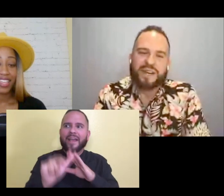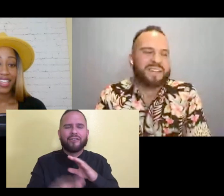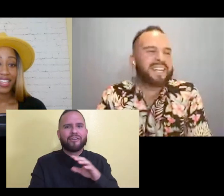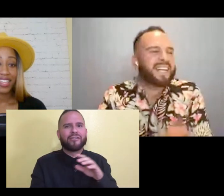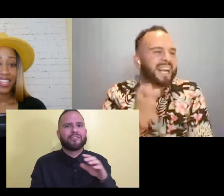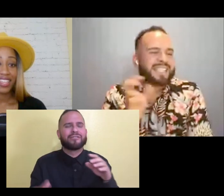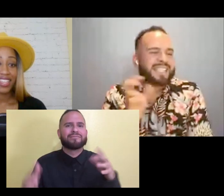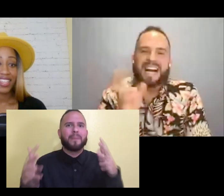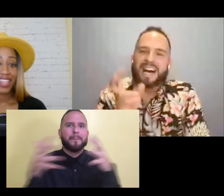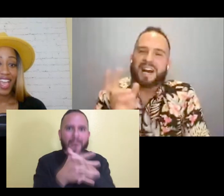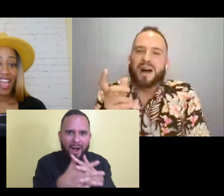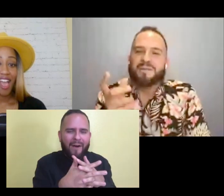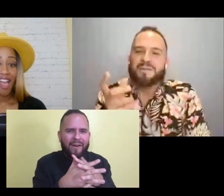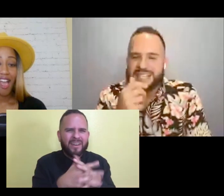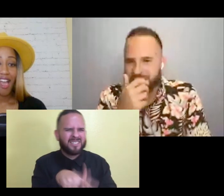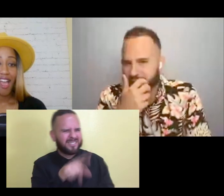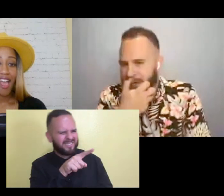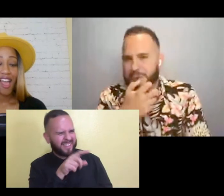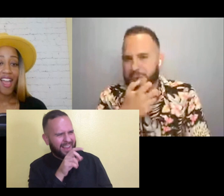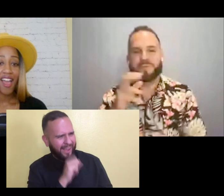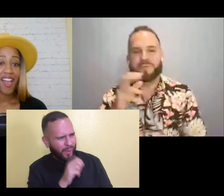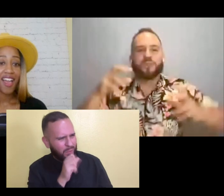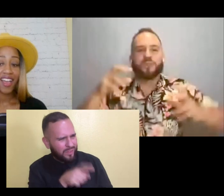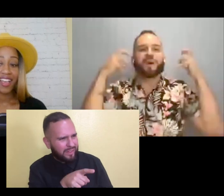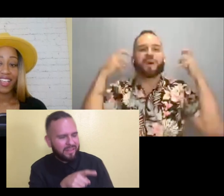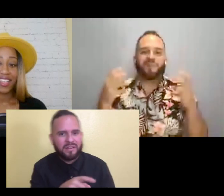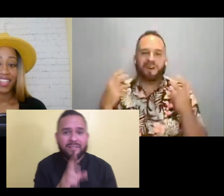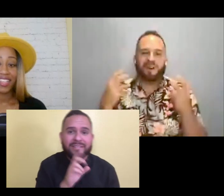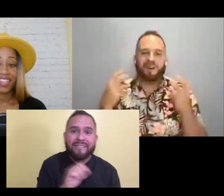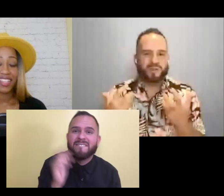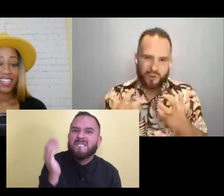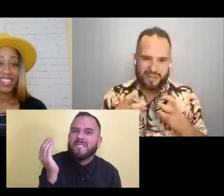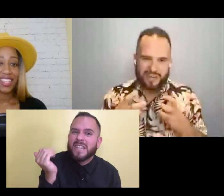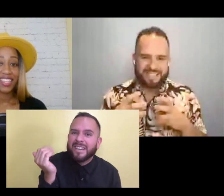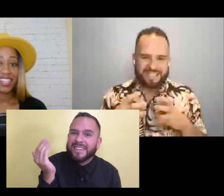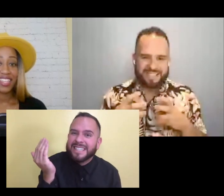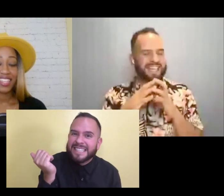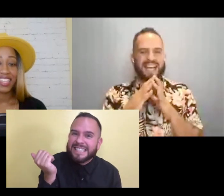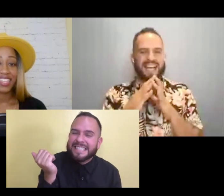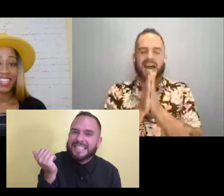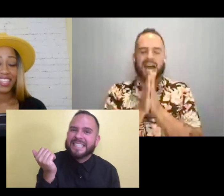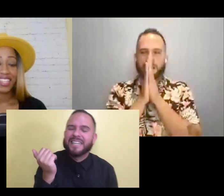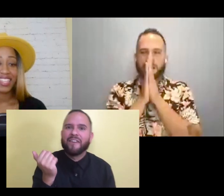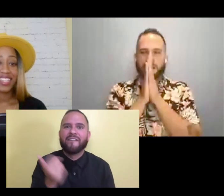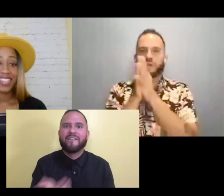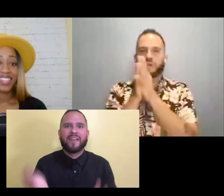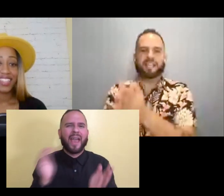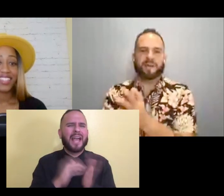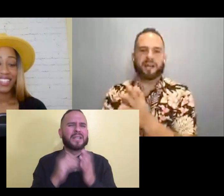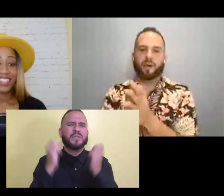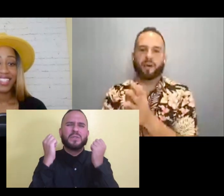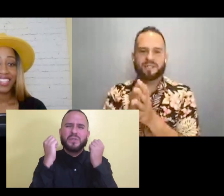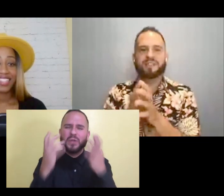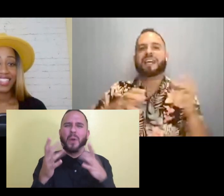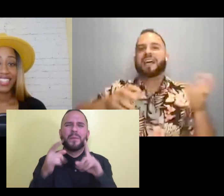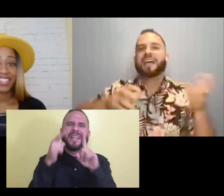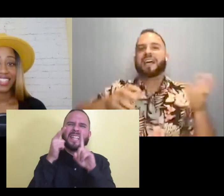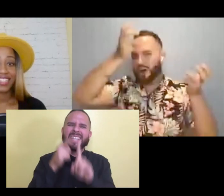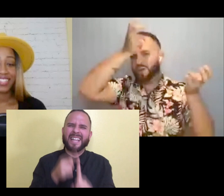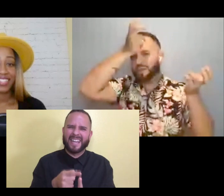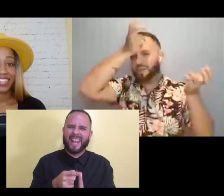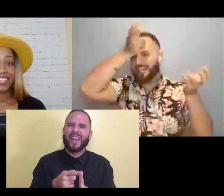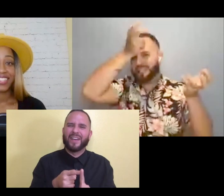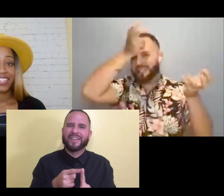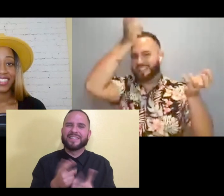old. So, like I said, I got a lot more details, but the way that it works for a tour director is like I think about what city am I going to, and